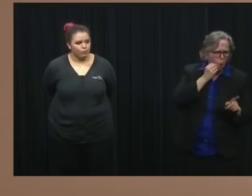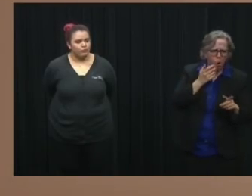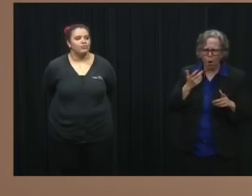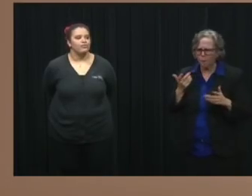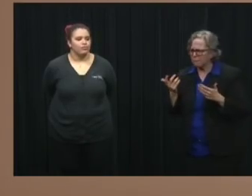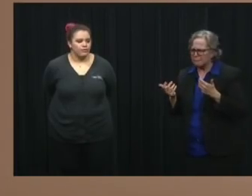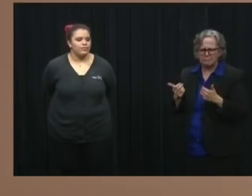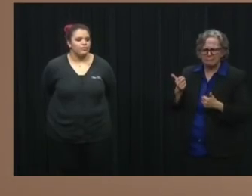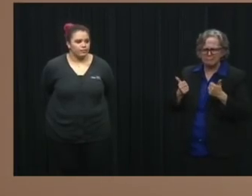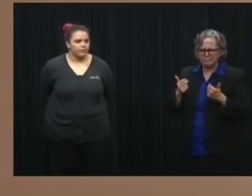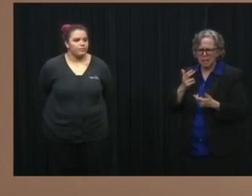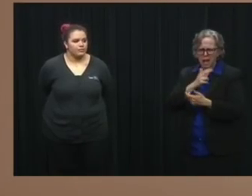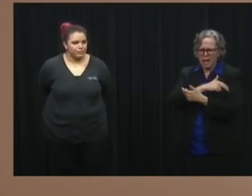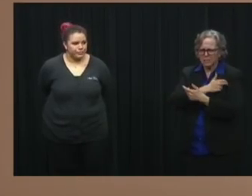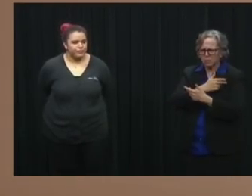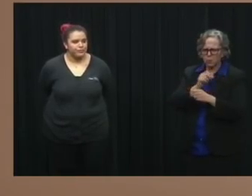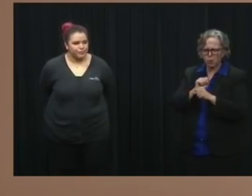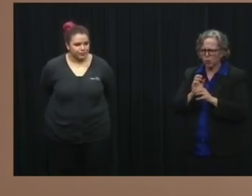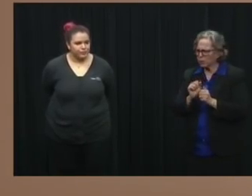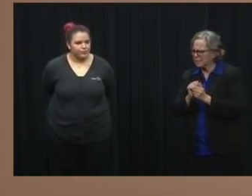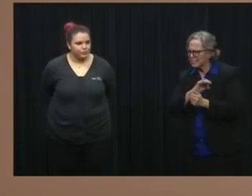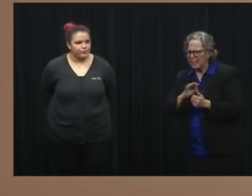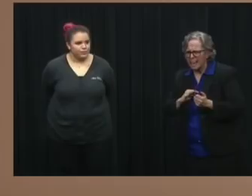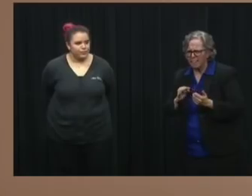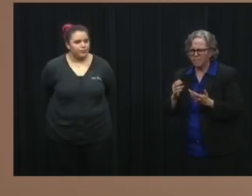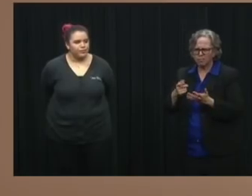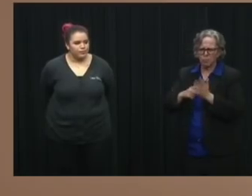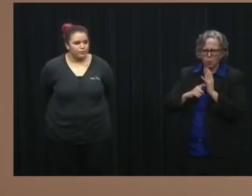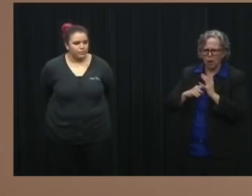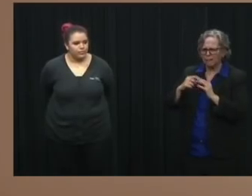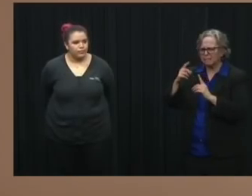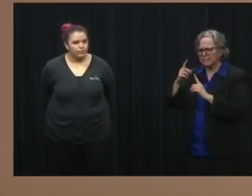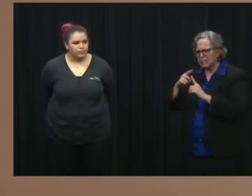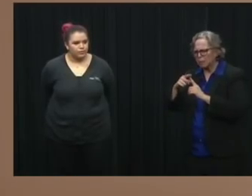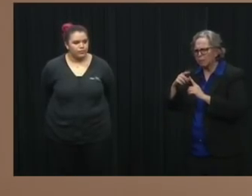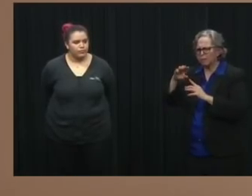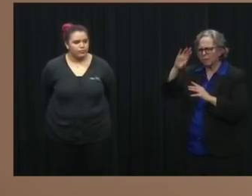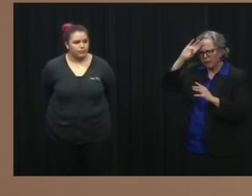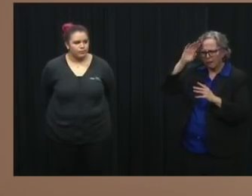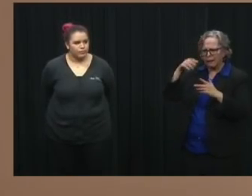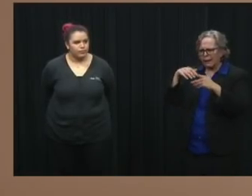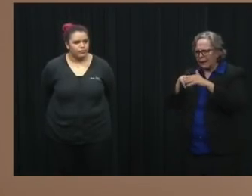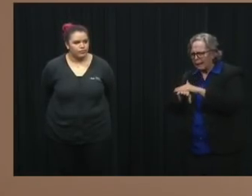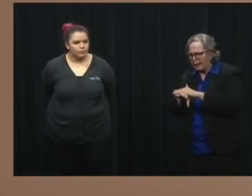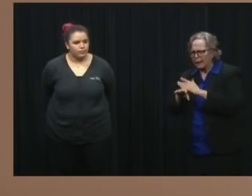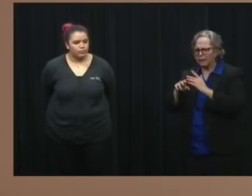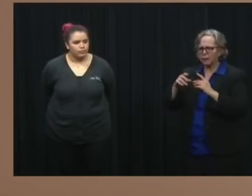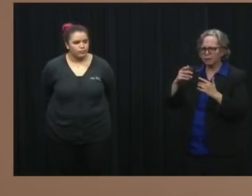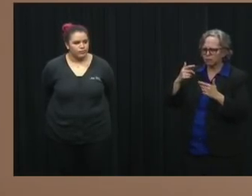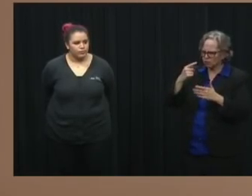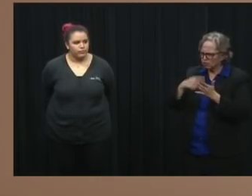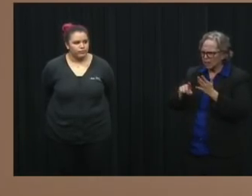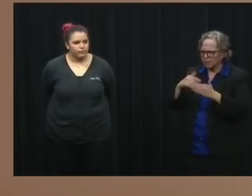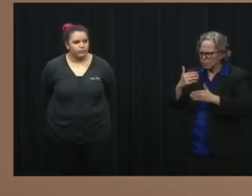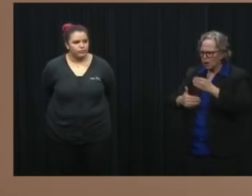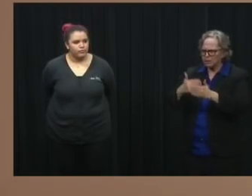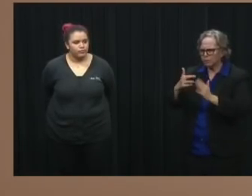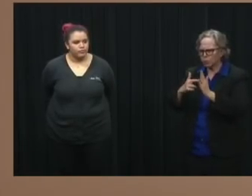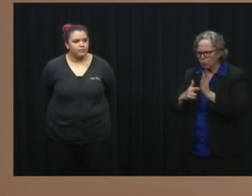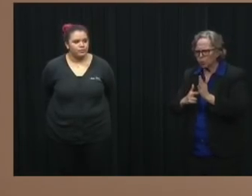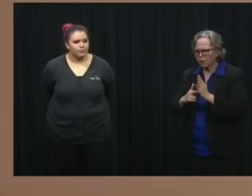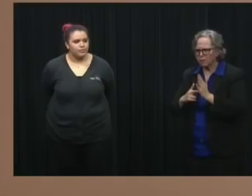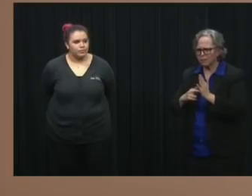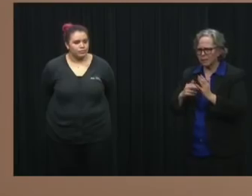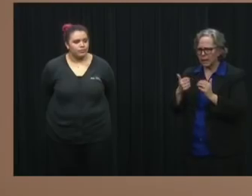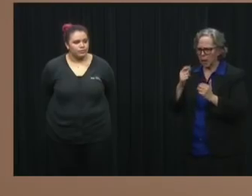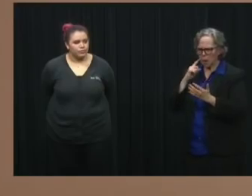They have to take their temperatures coming in. There's a lot of processes and procedures, and they're supposed to report any sign of illness right away.